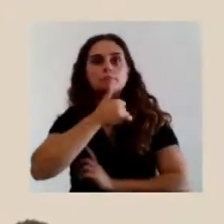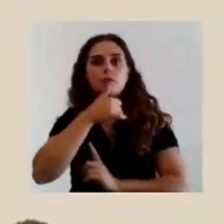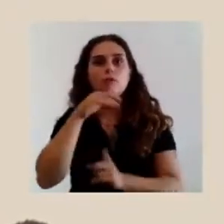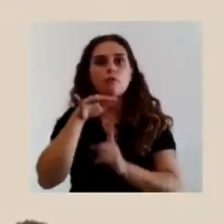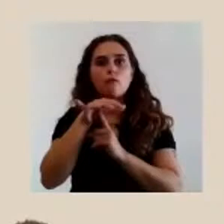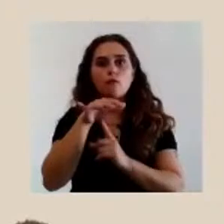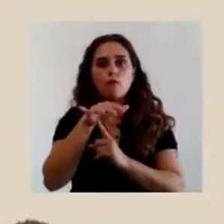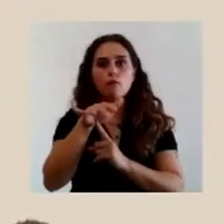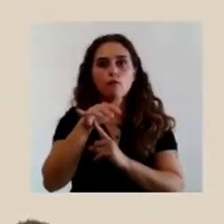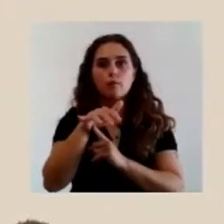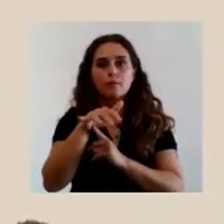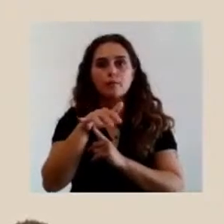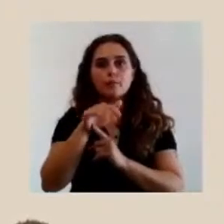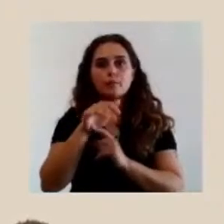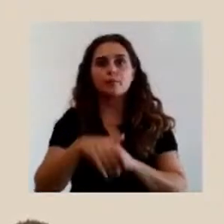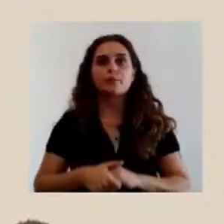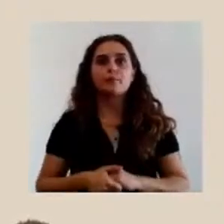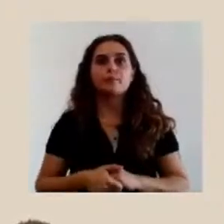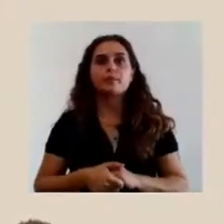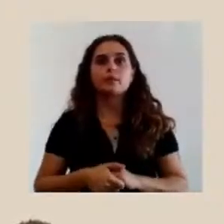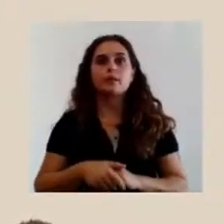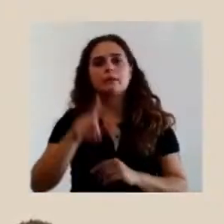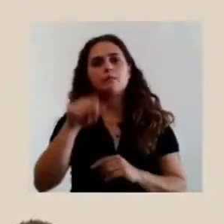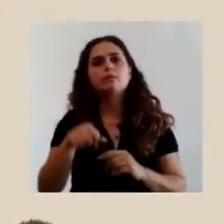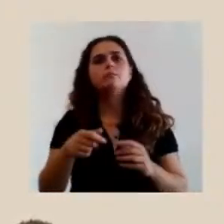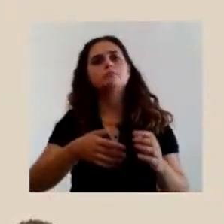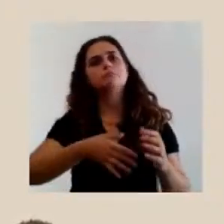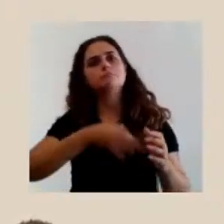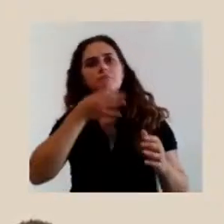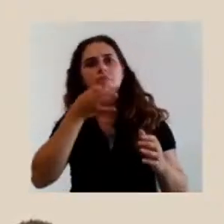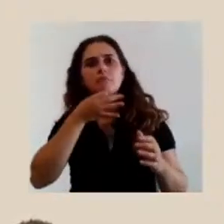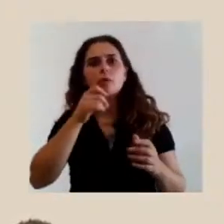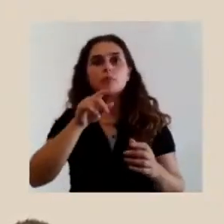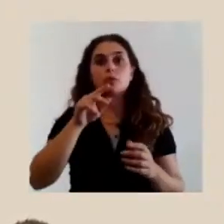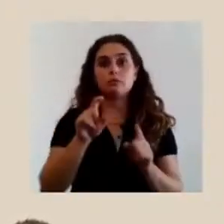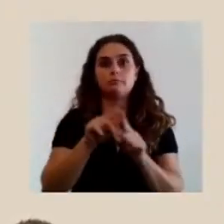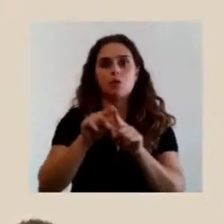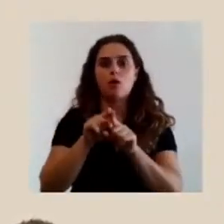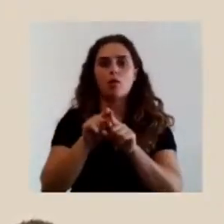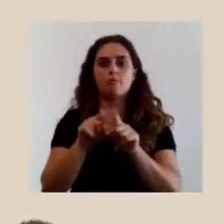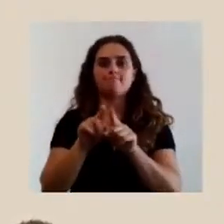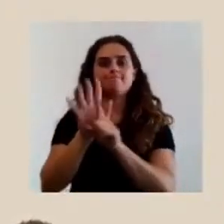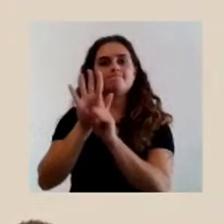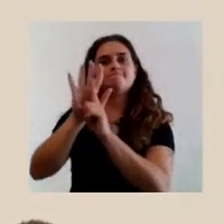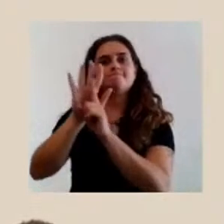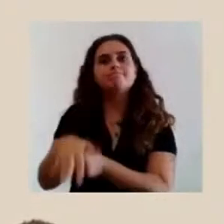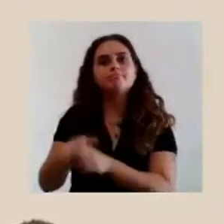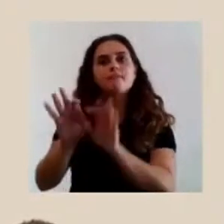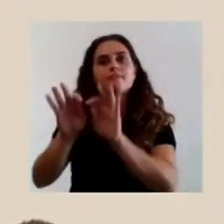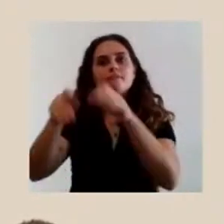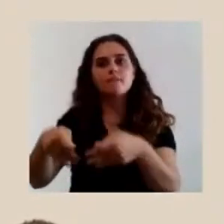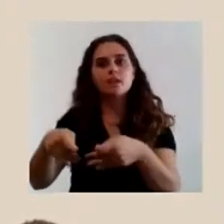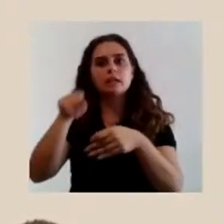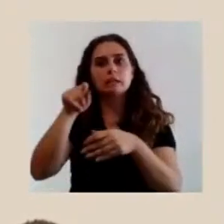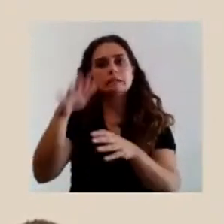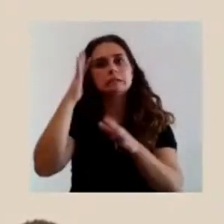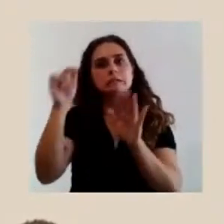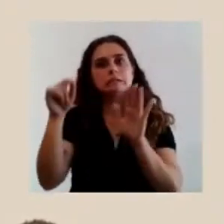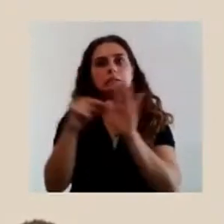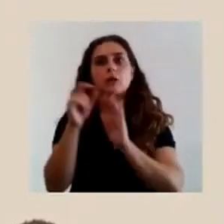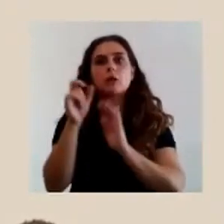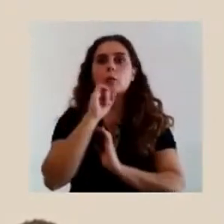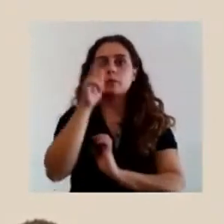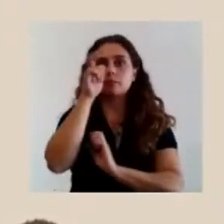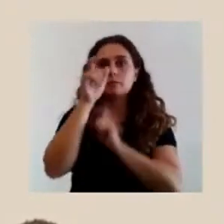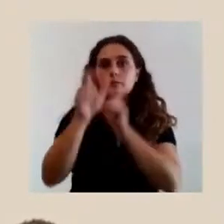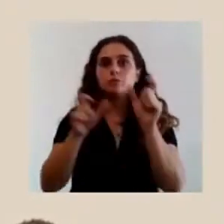outcomes. Hence, it has been argued that to eradicate these biased outcomes, humanity should aim to remove